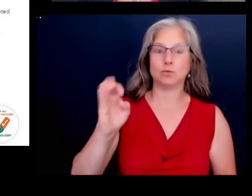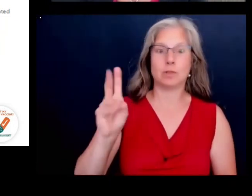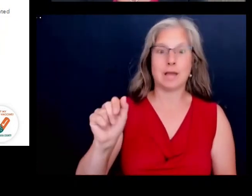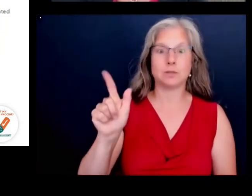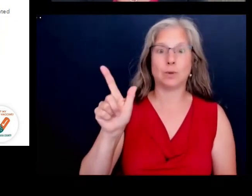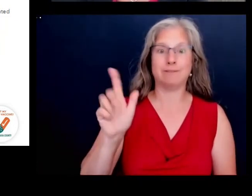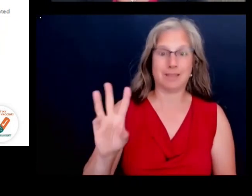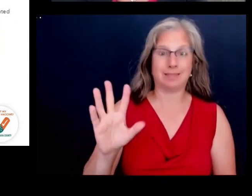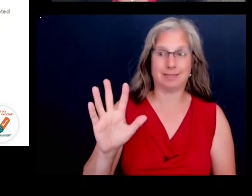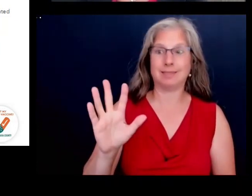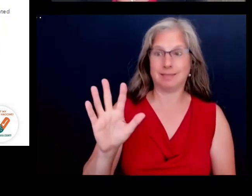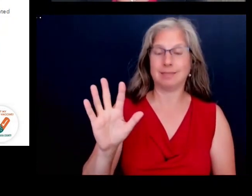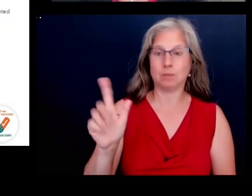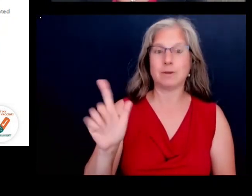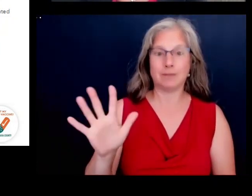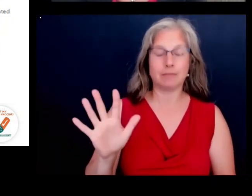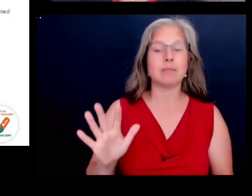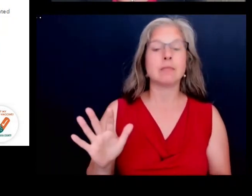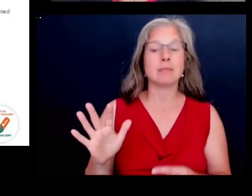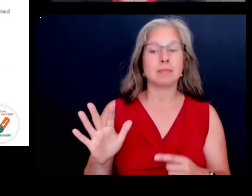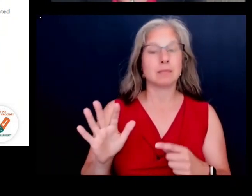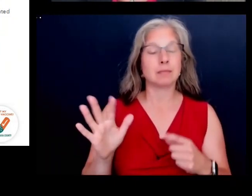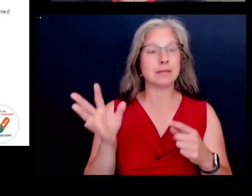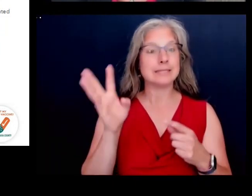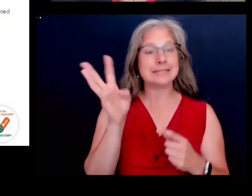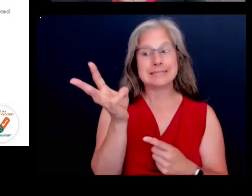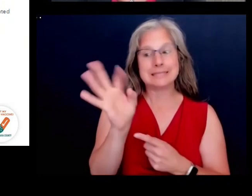July 25th, we have